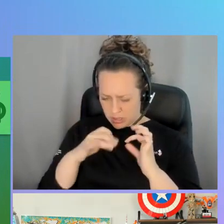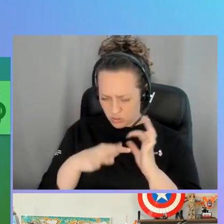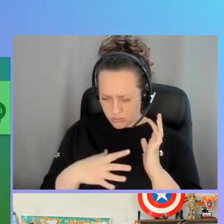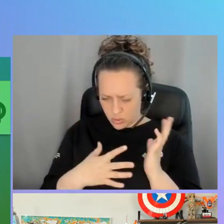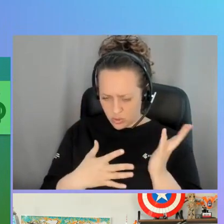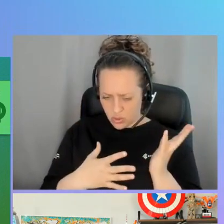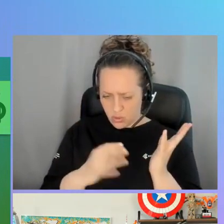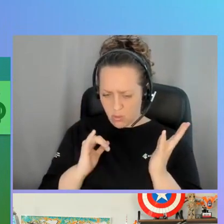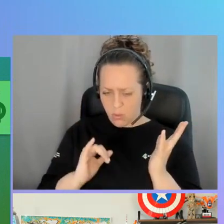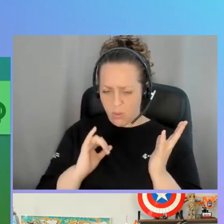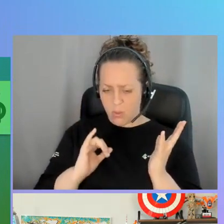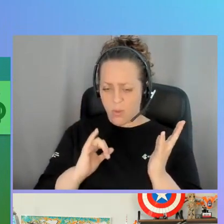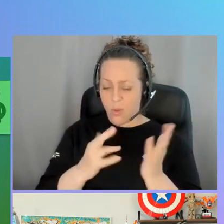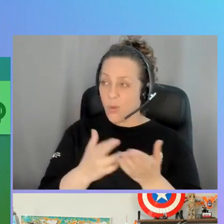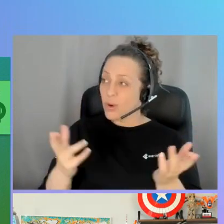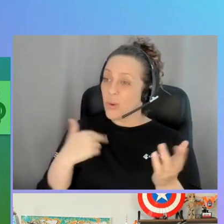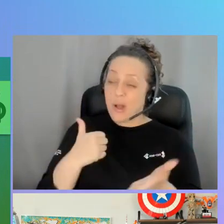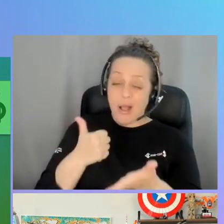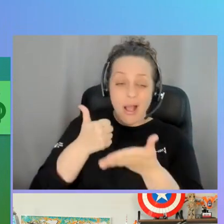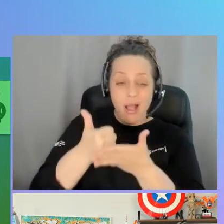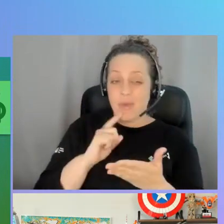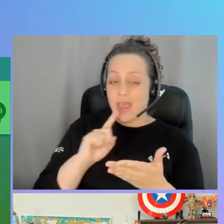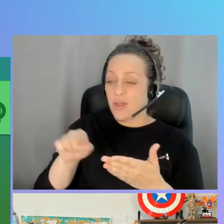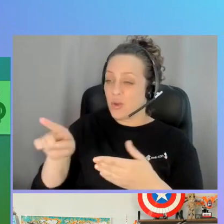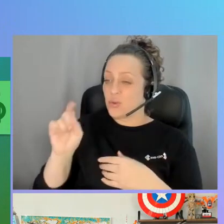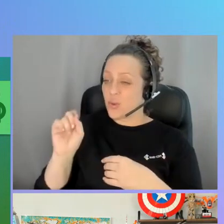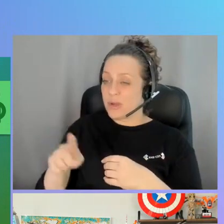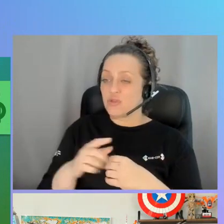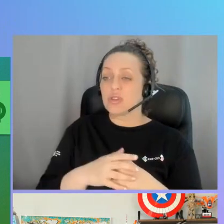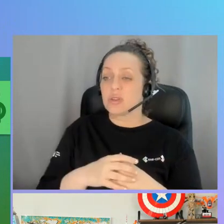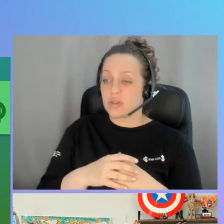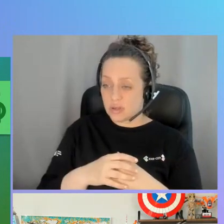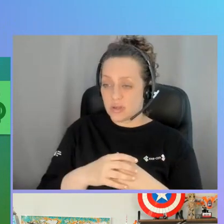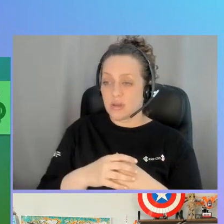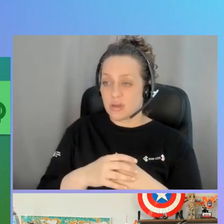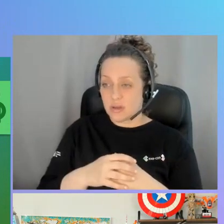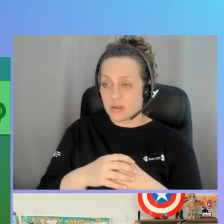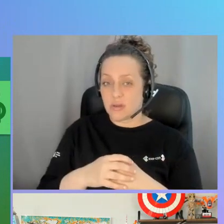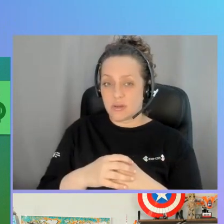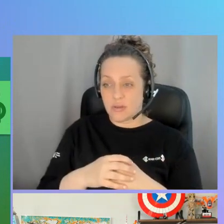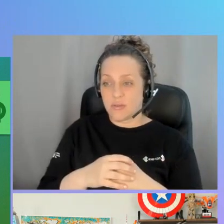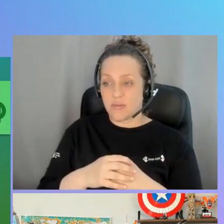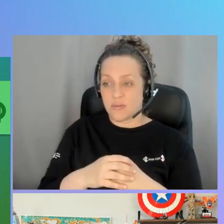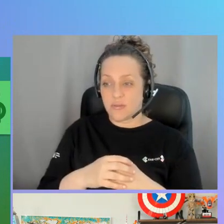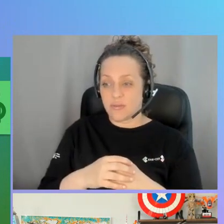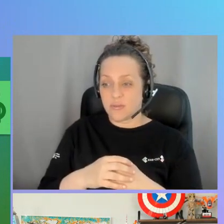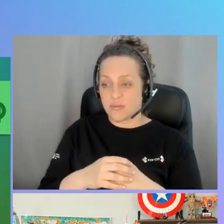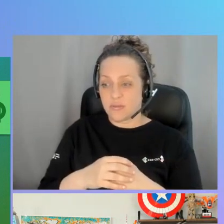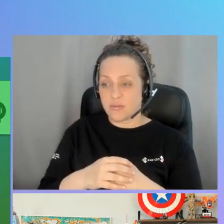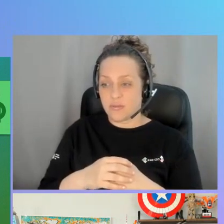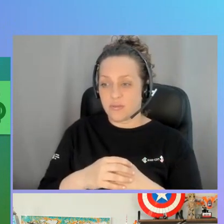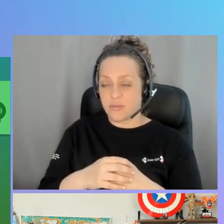interpreter? And there's resources we can help to answer those questions that I'll get to later.